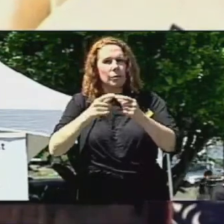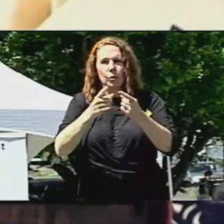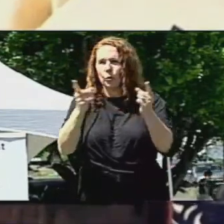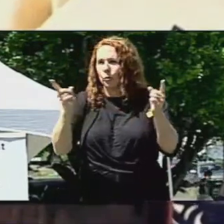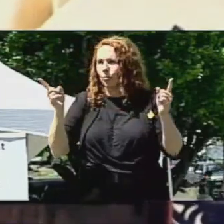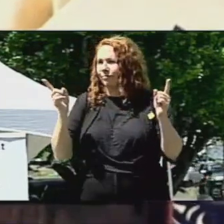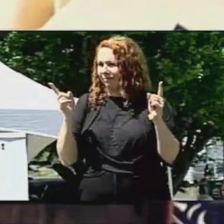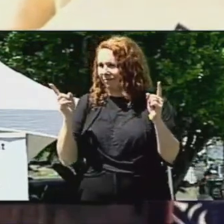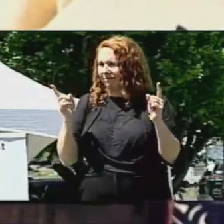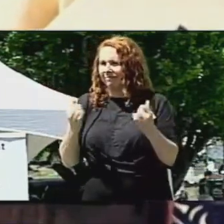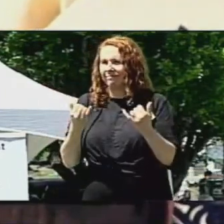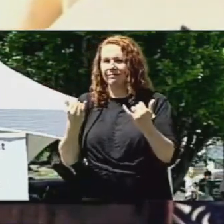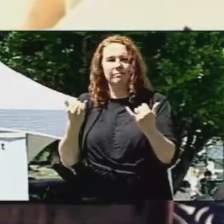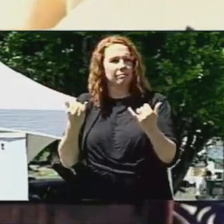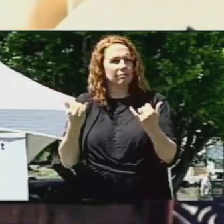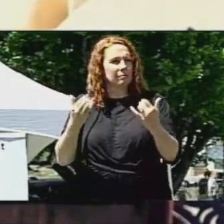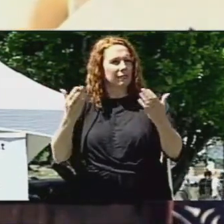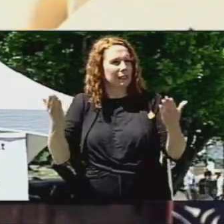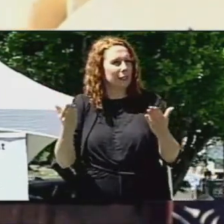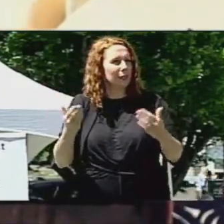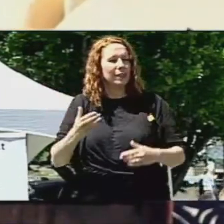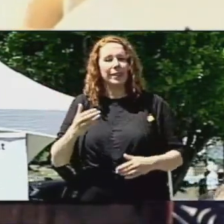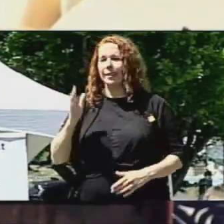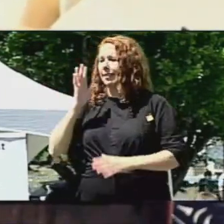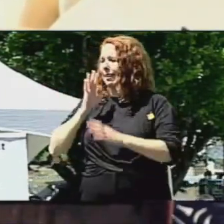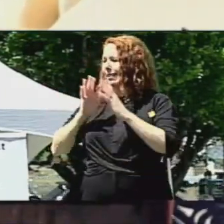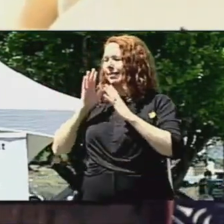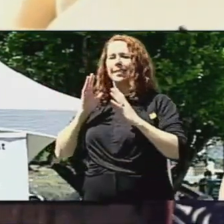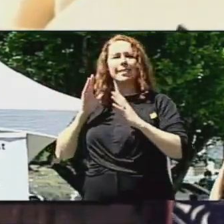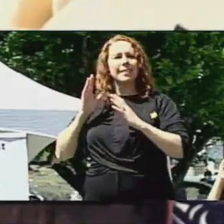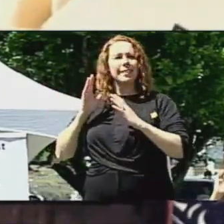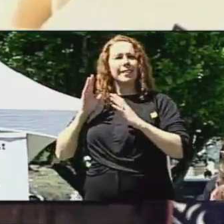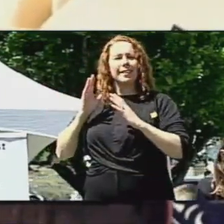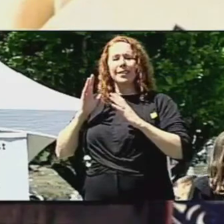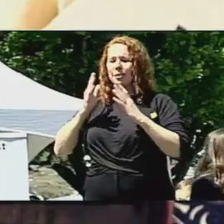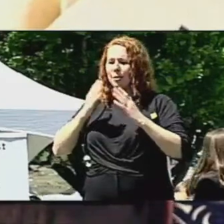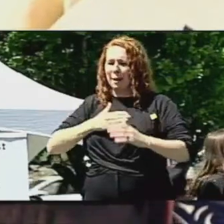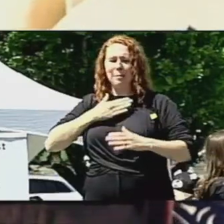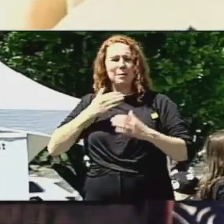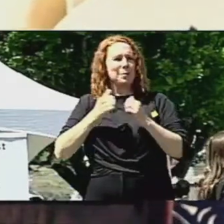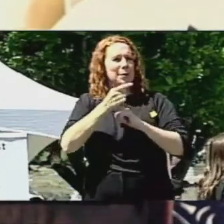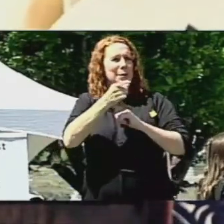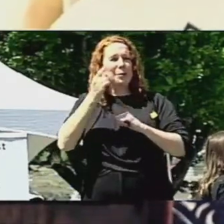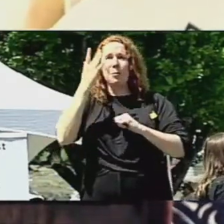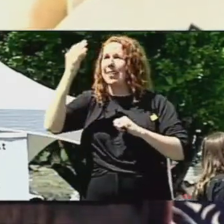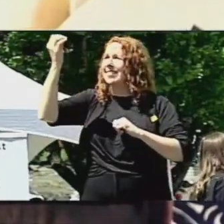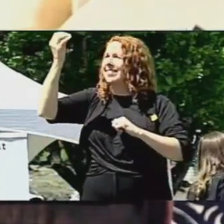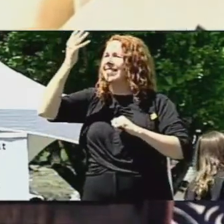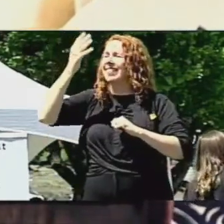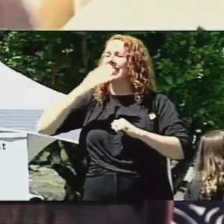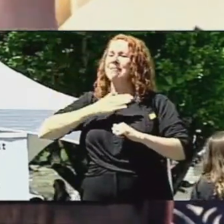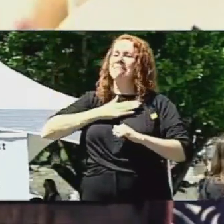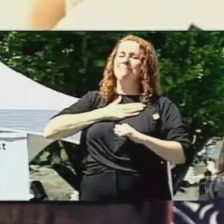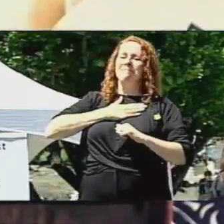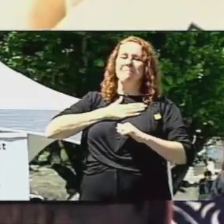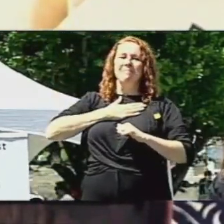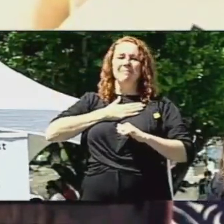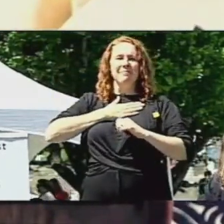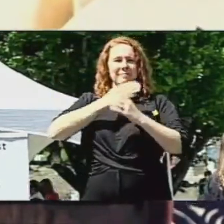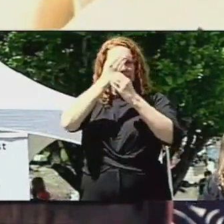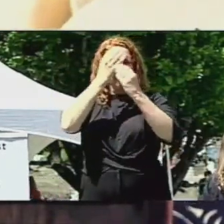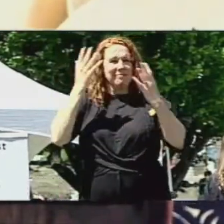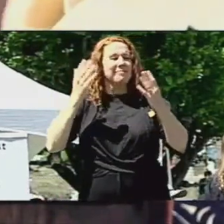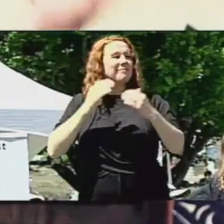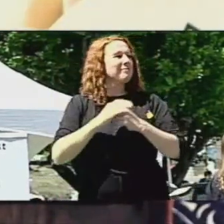you. And they're so, so, so happy. And so I share that. And each of us are